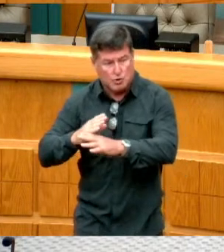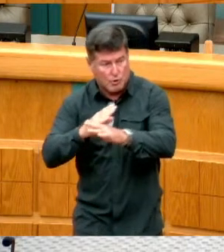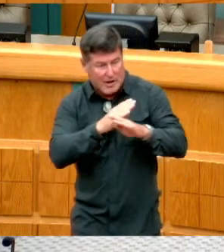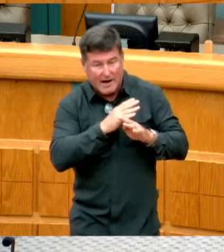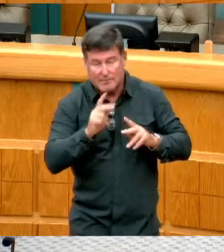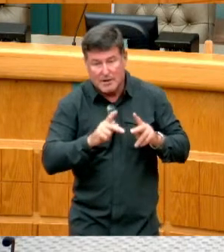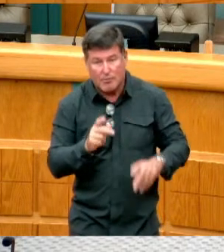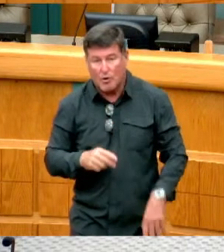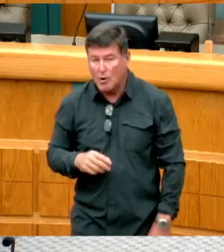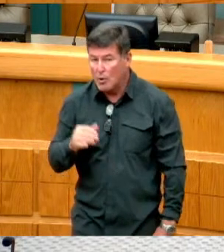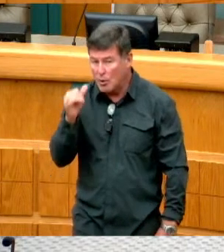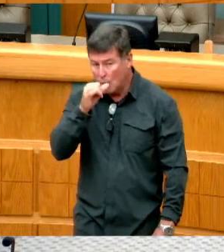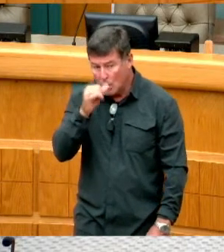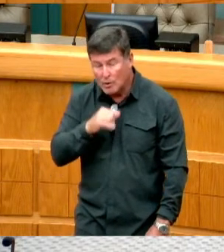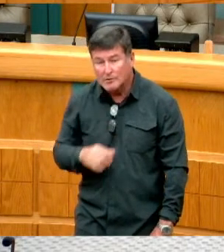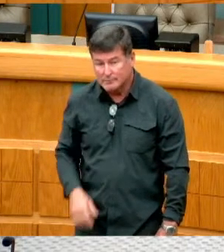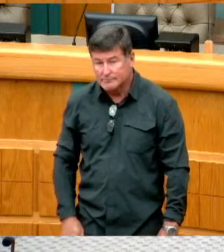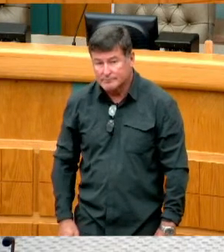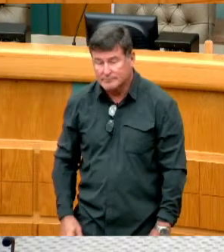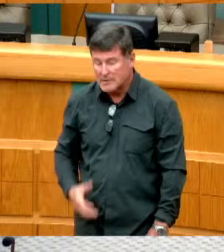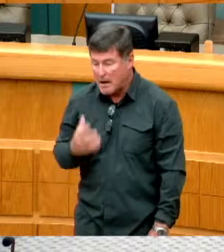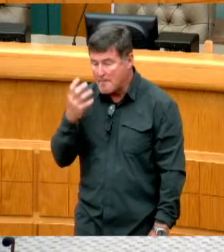another.